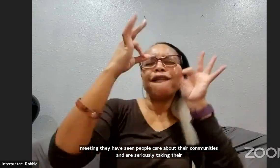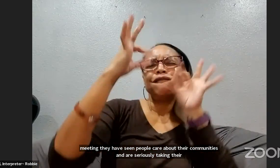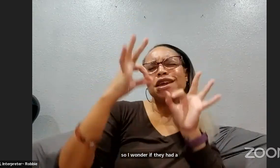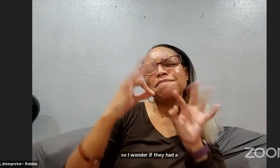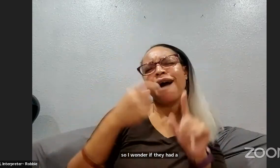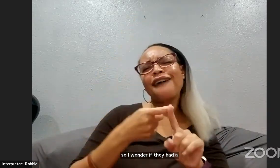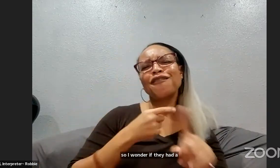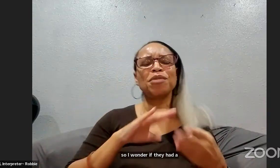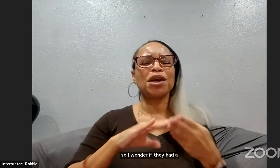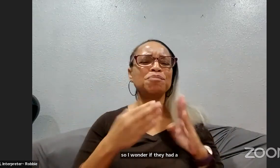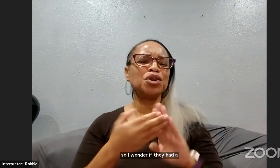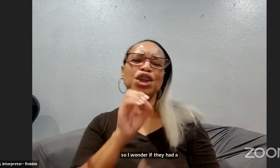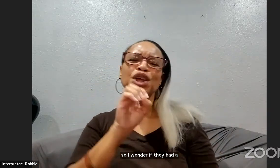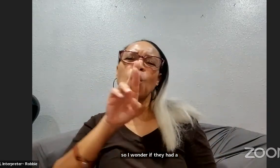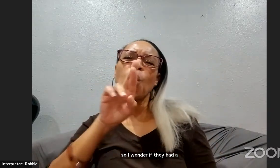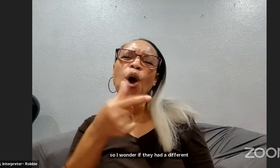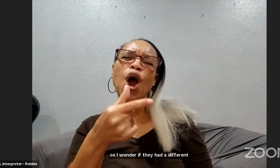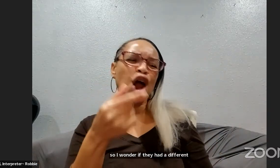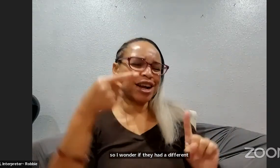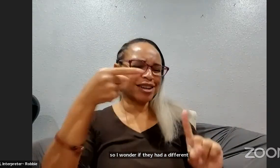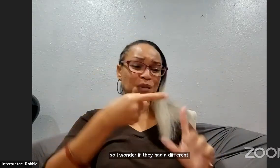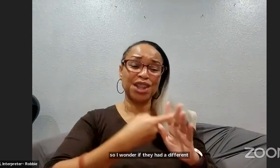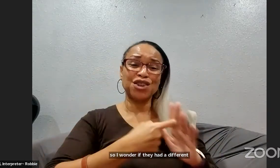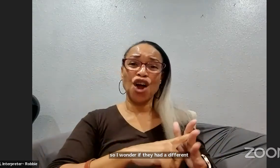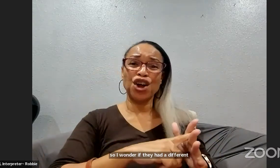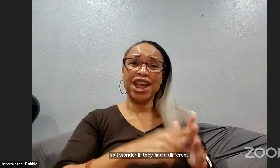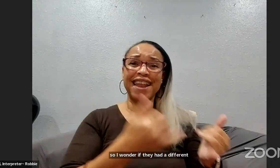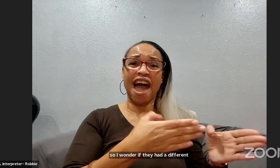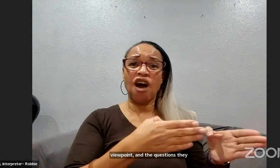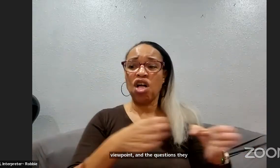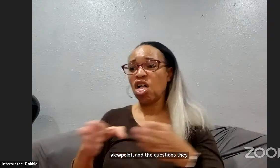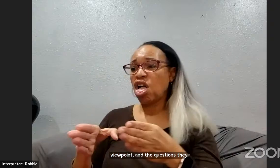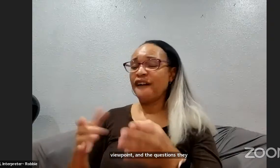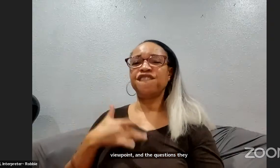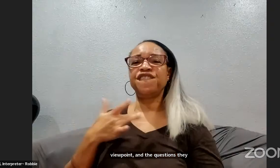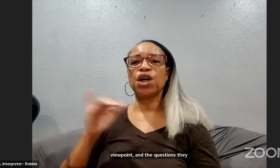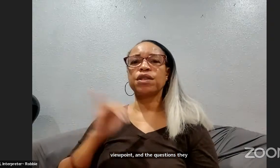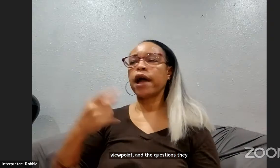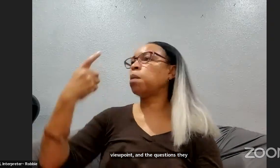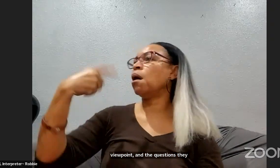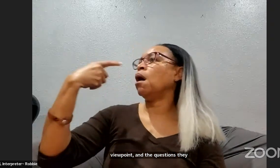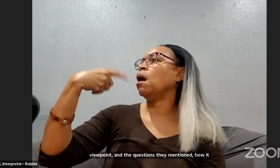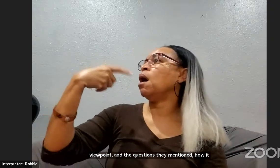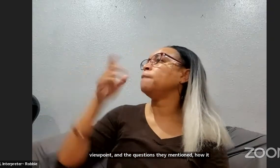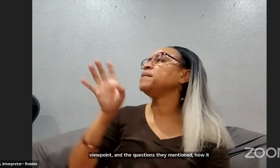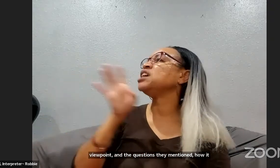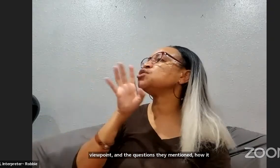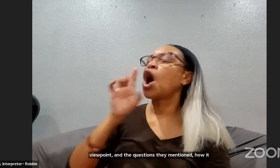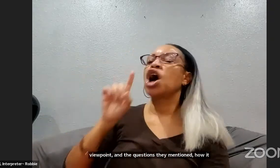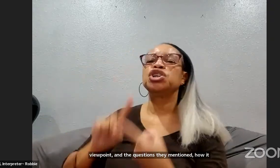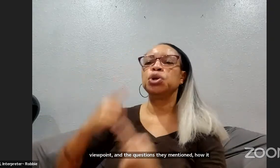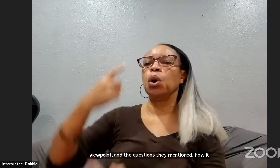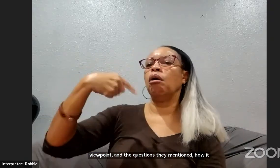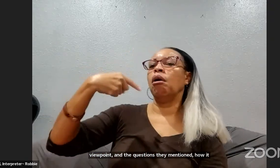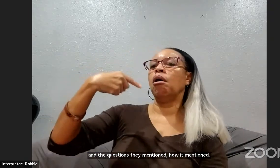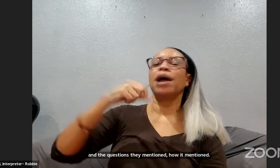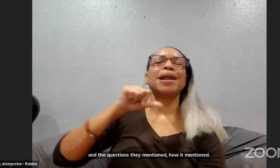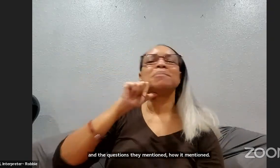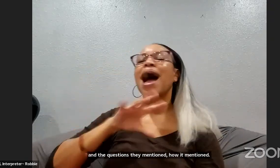community orgs, and now it feels like they're being talked at instead of being also an active participant in the